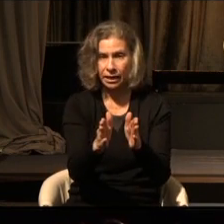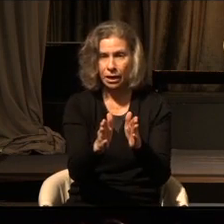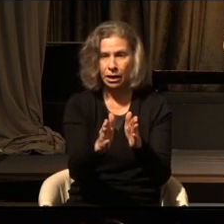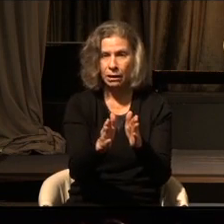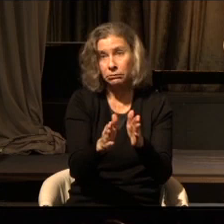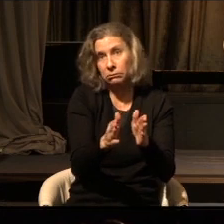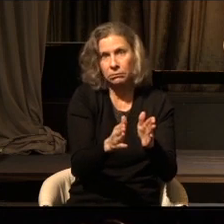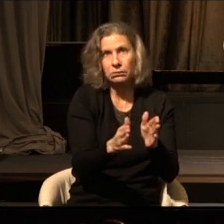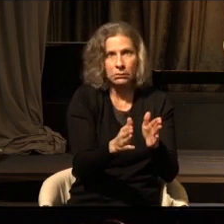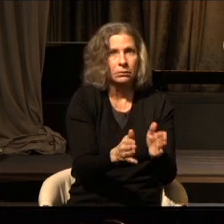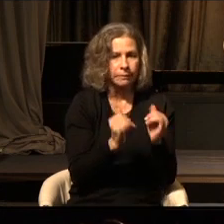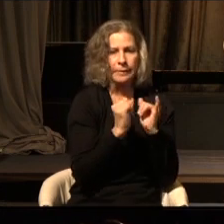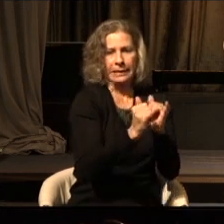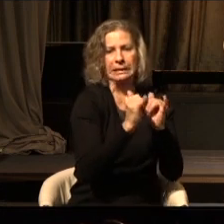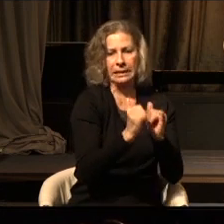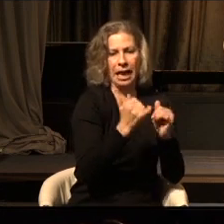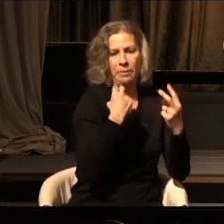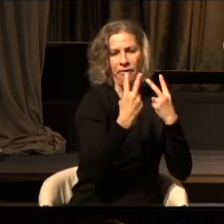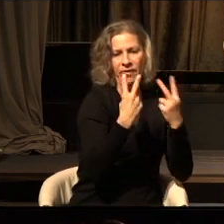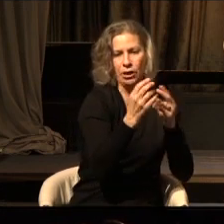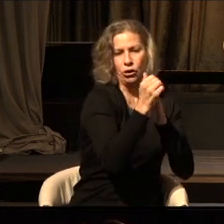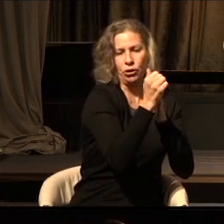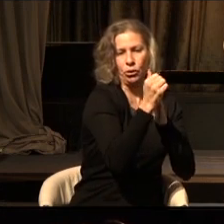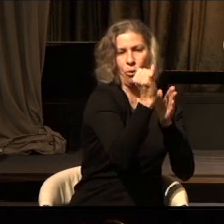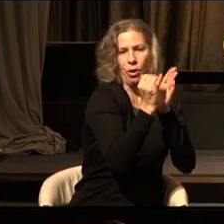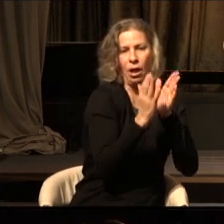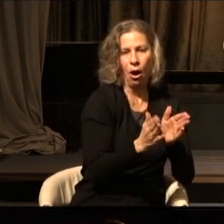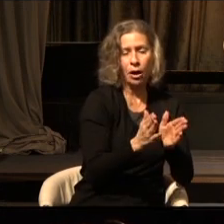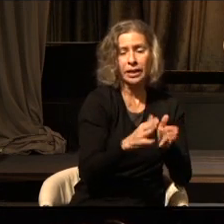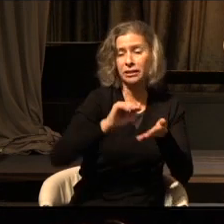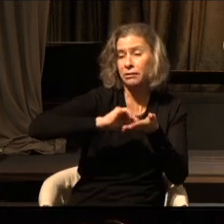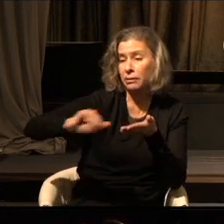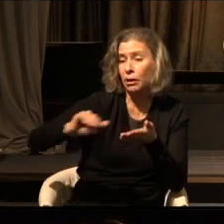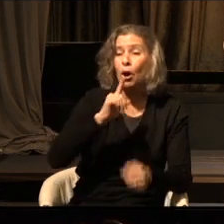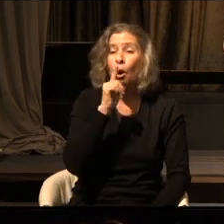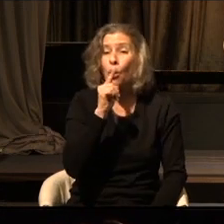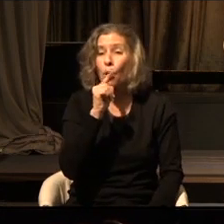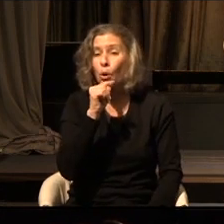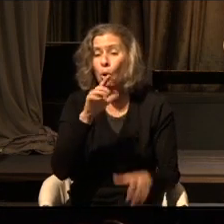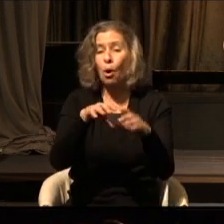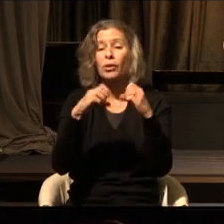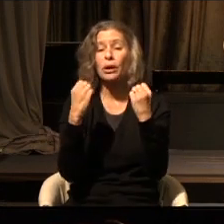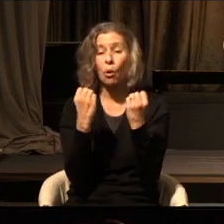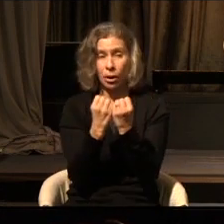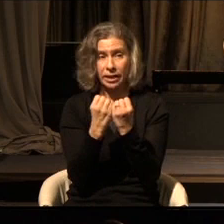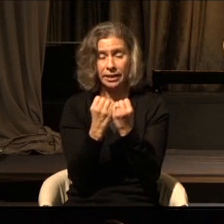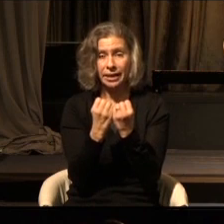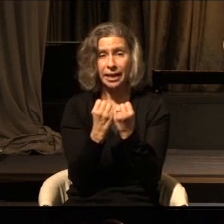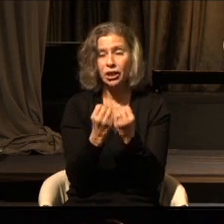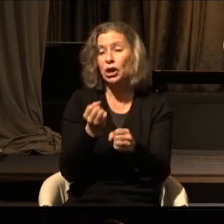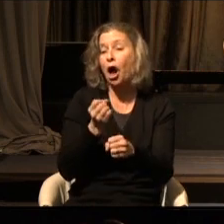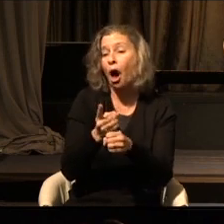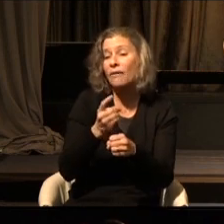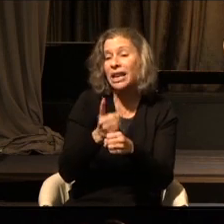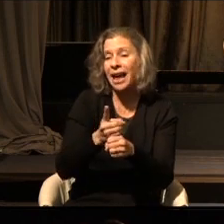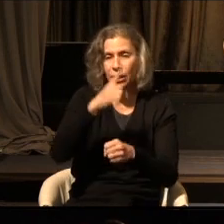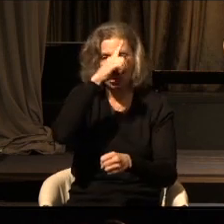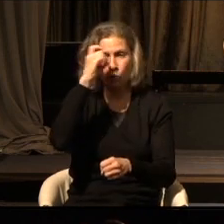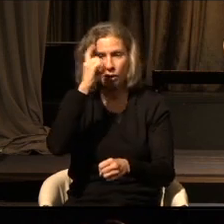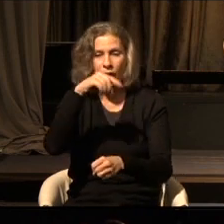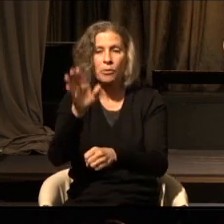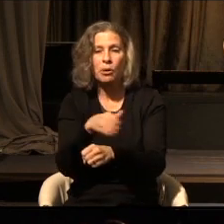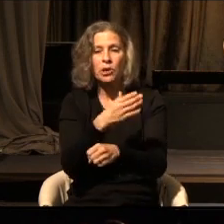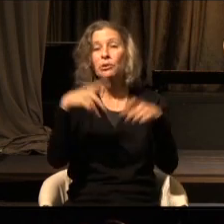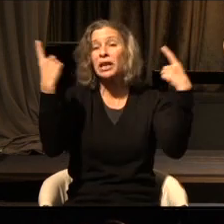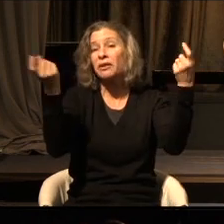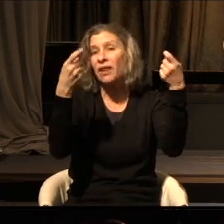artists were named. Who was notably disregarded were the organizers of an annual summer music festival,